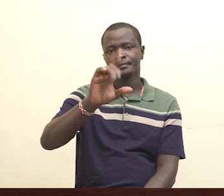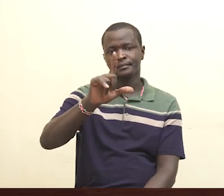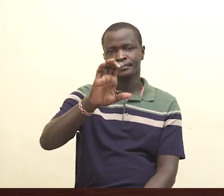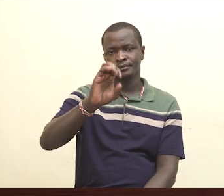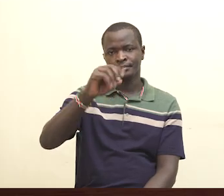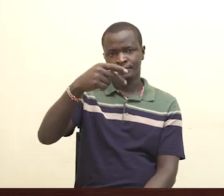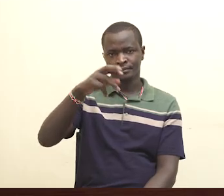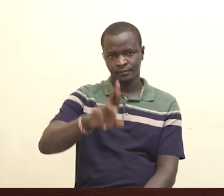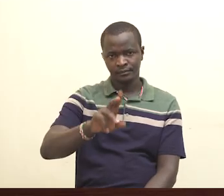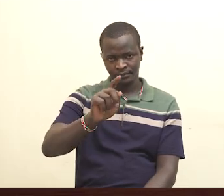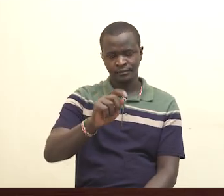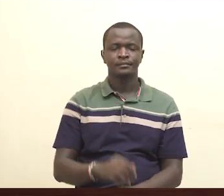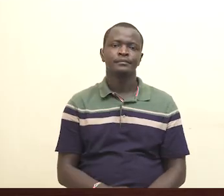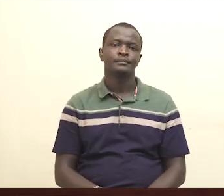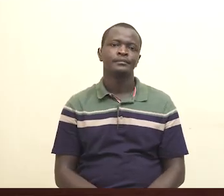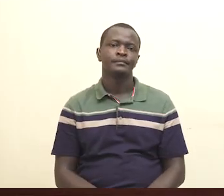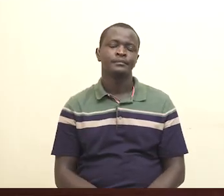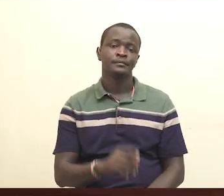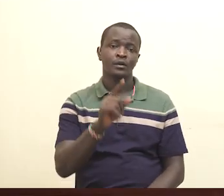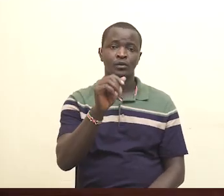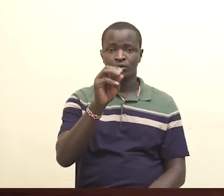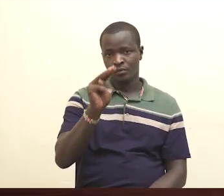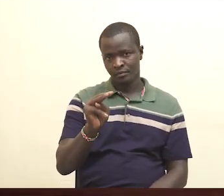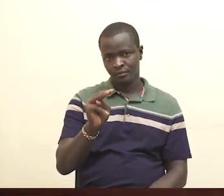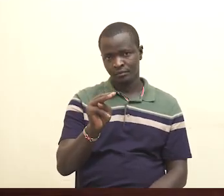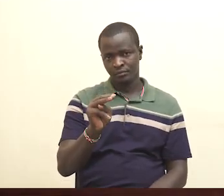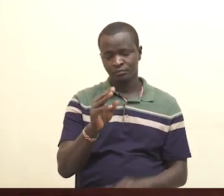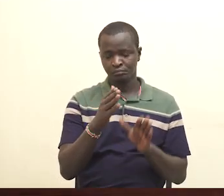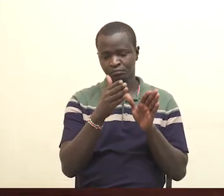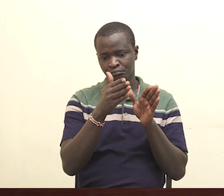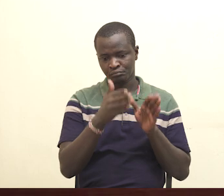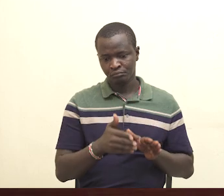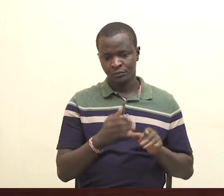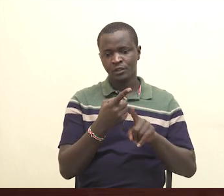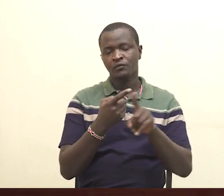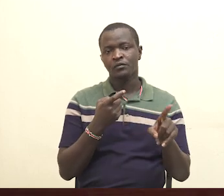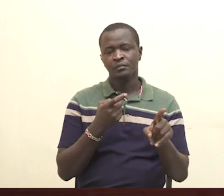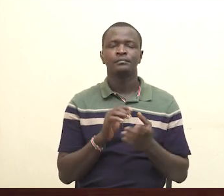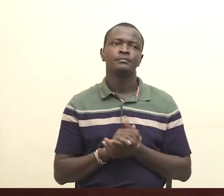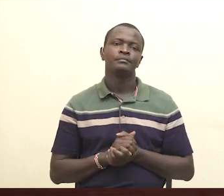Okay, my name is Cleoppar Ephanto Mwasasi,